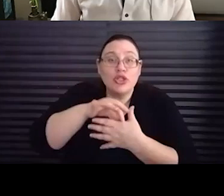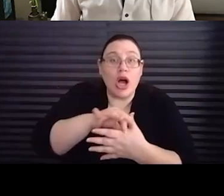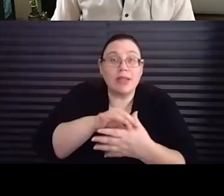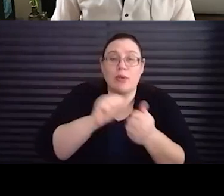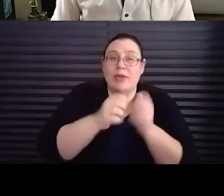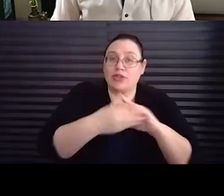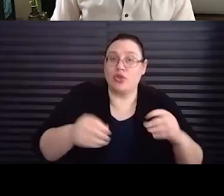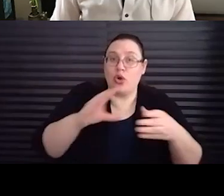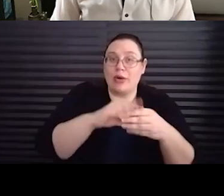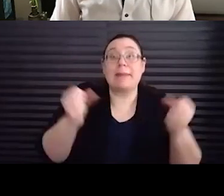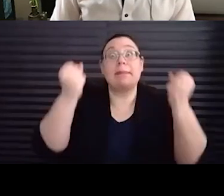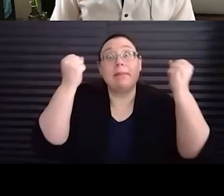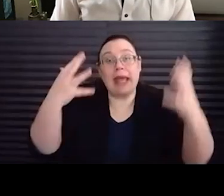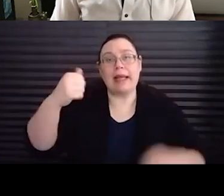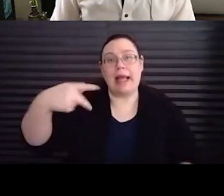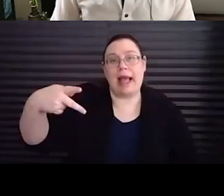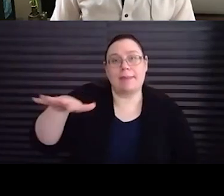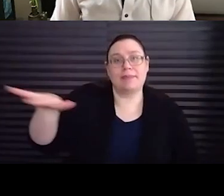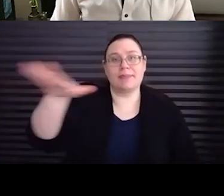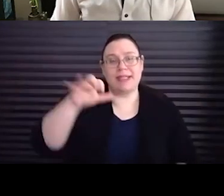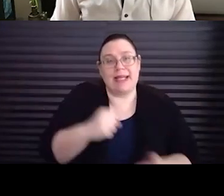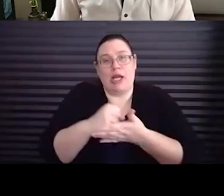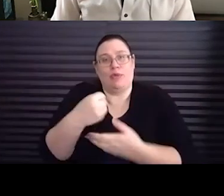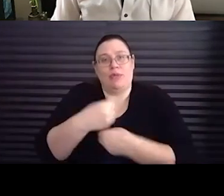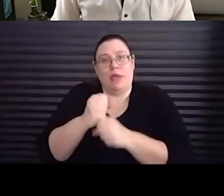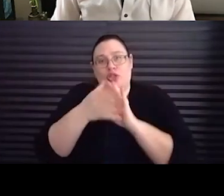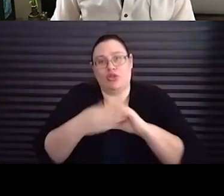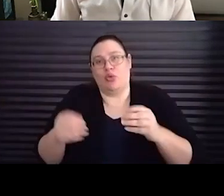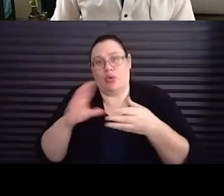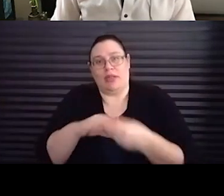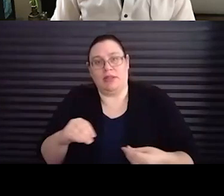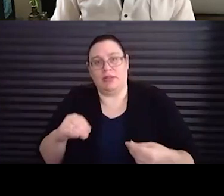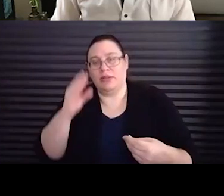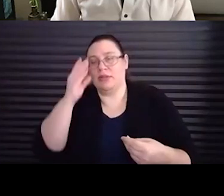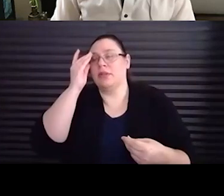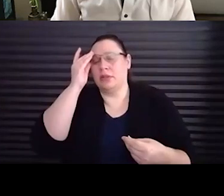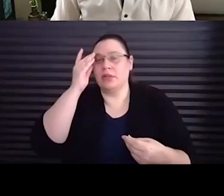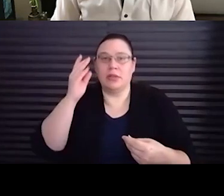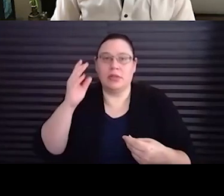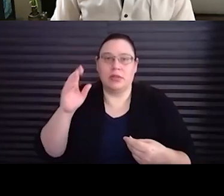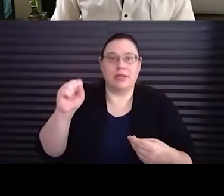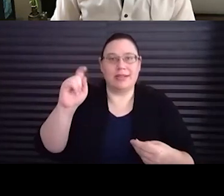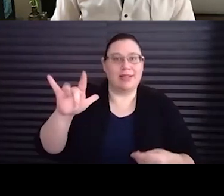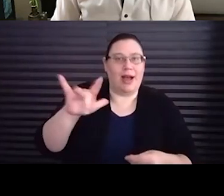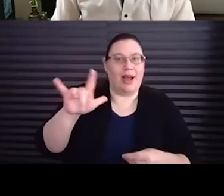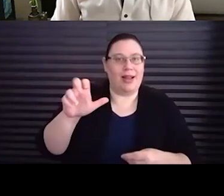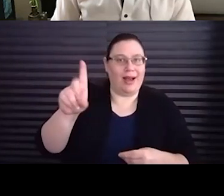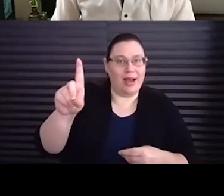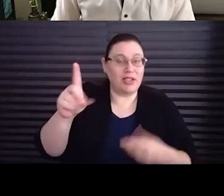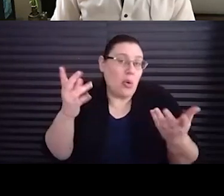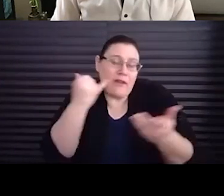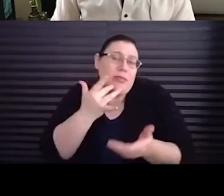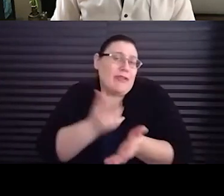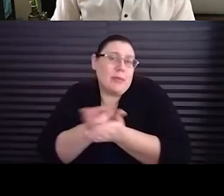are a lot of apps that are out there that can help you create stories stylized, Or if you just want to be authentic and